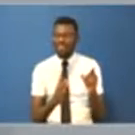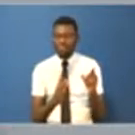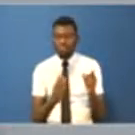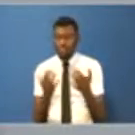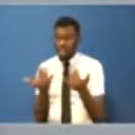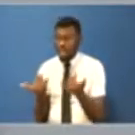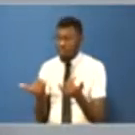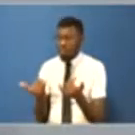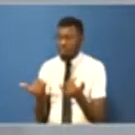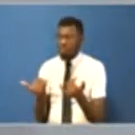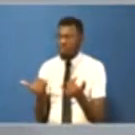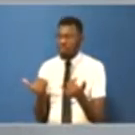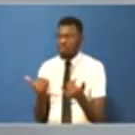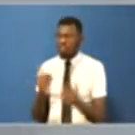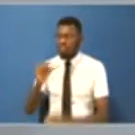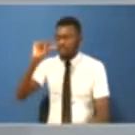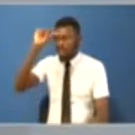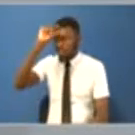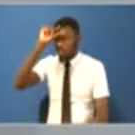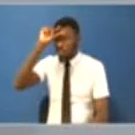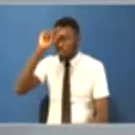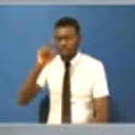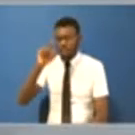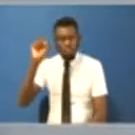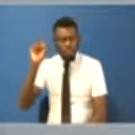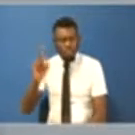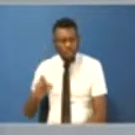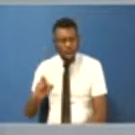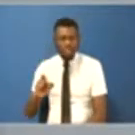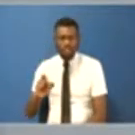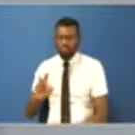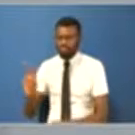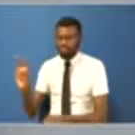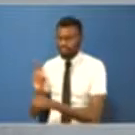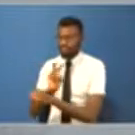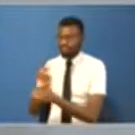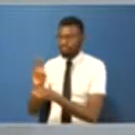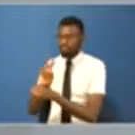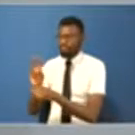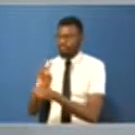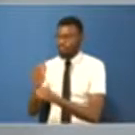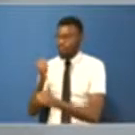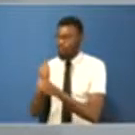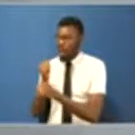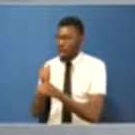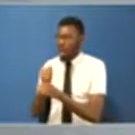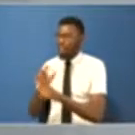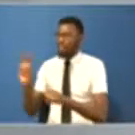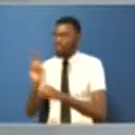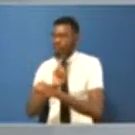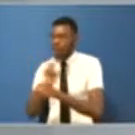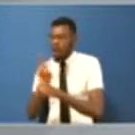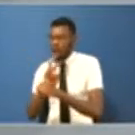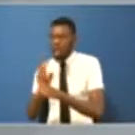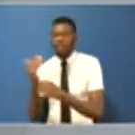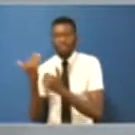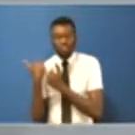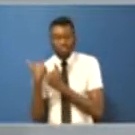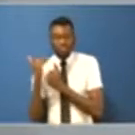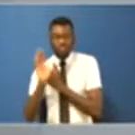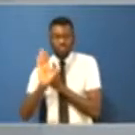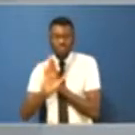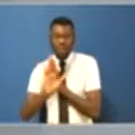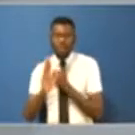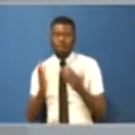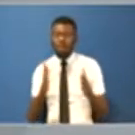now the government should act as an oversight on the it should be the oversight role